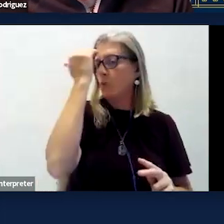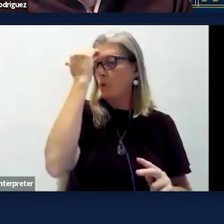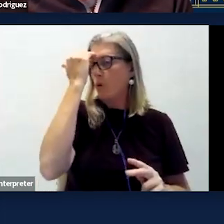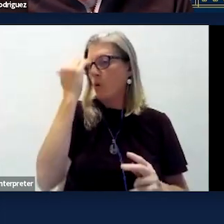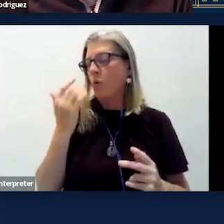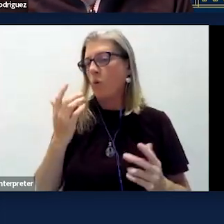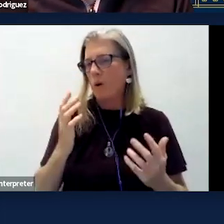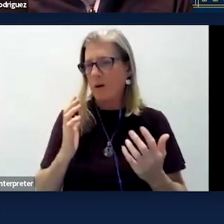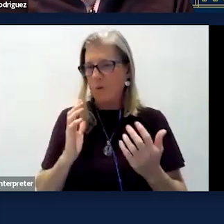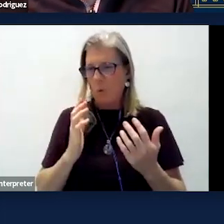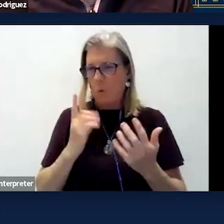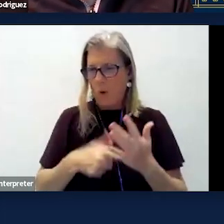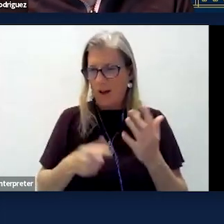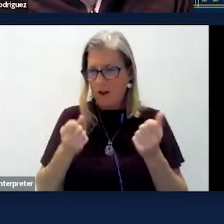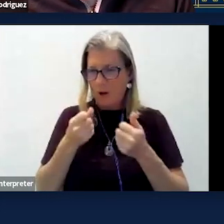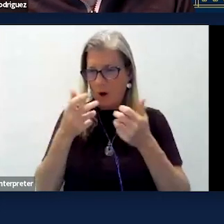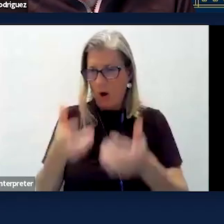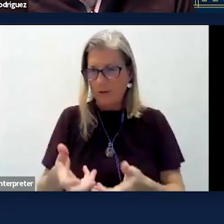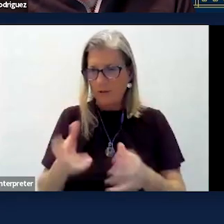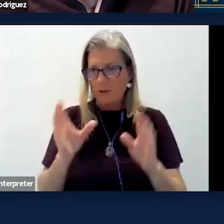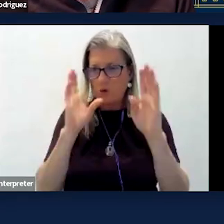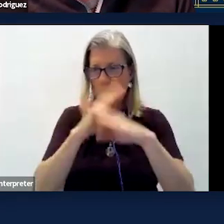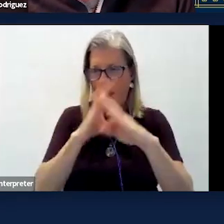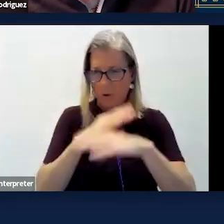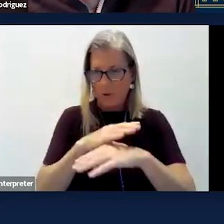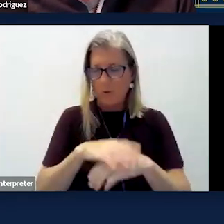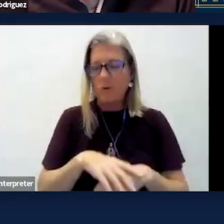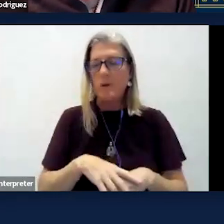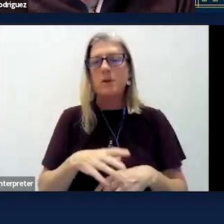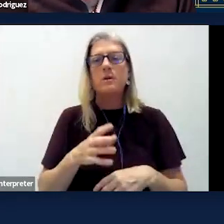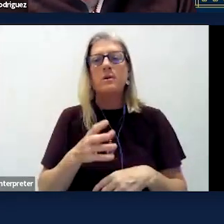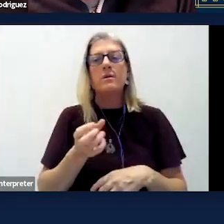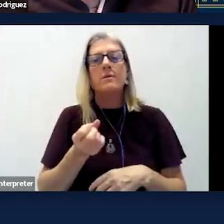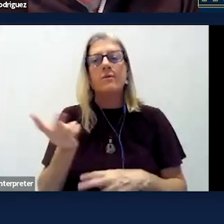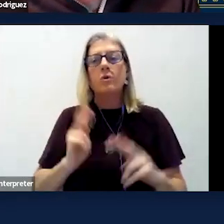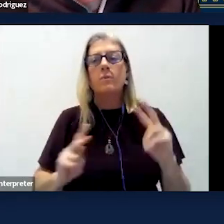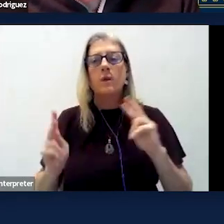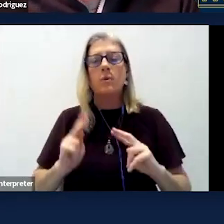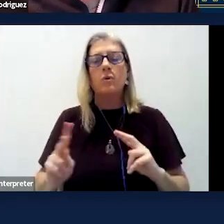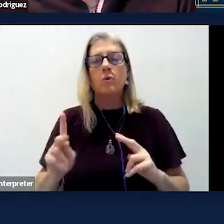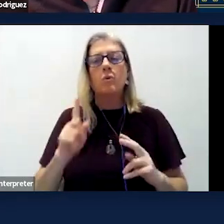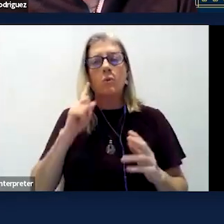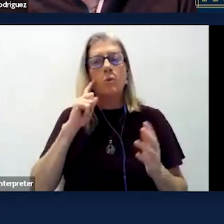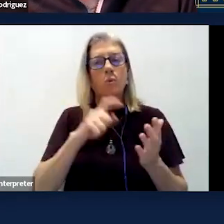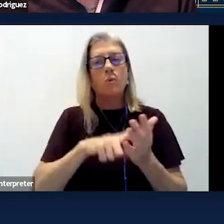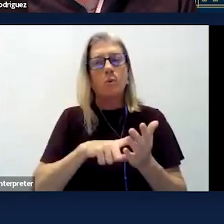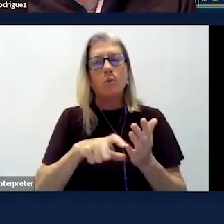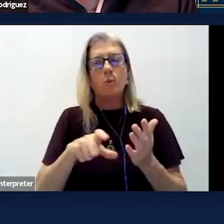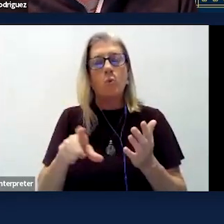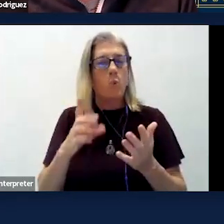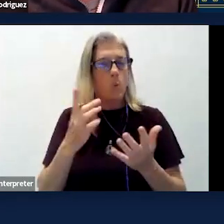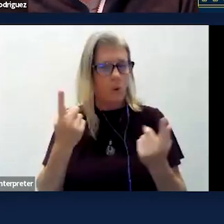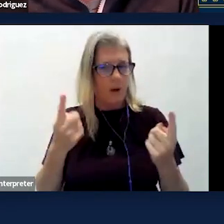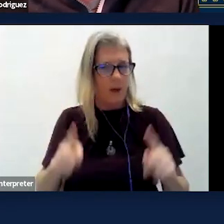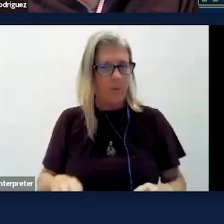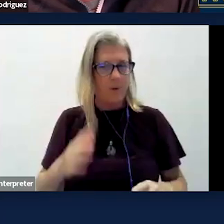gets them into trouble. And, you sort of like cue folks to take note of that. What gets you into